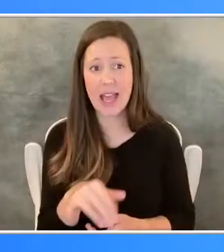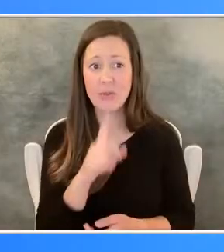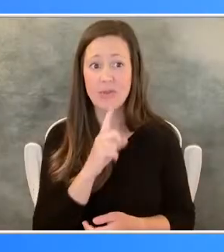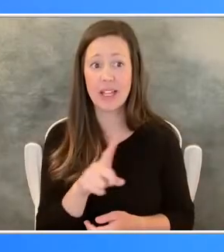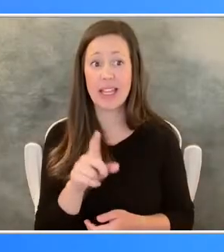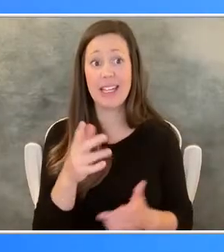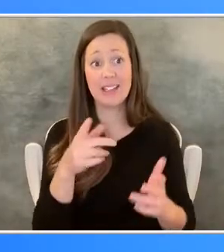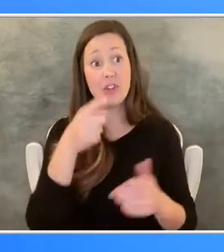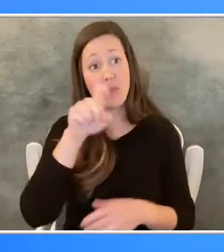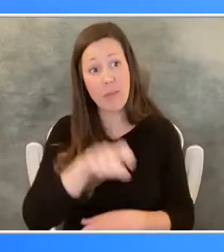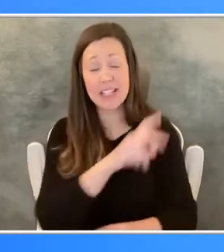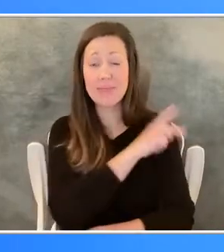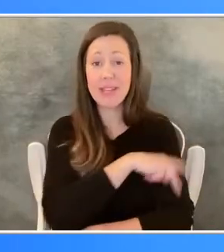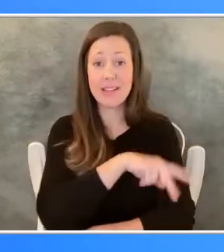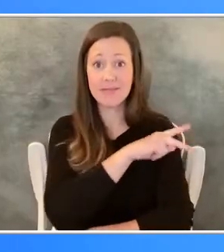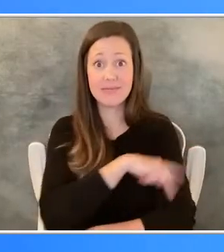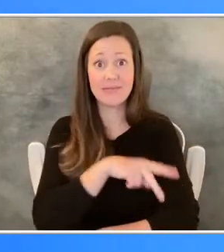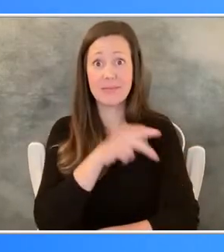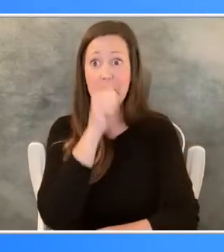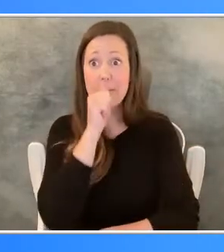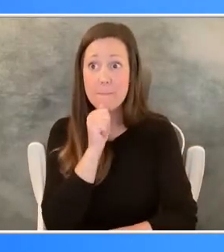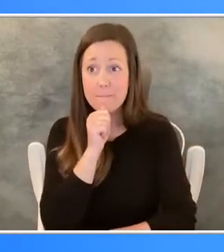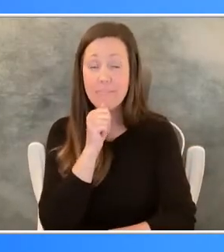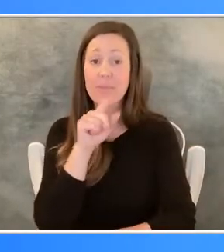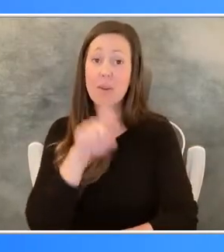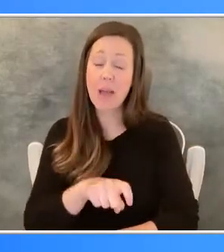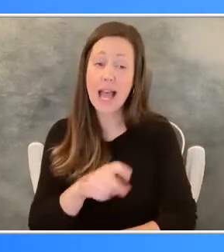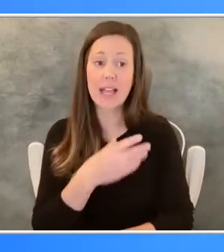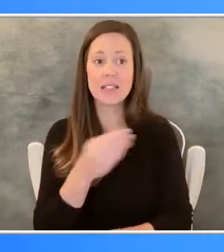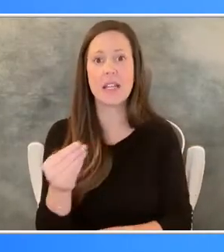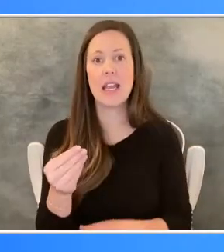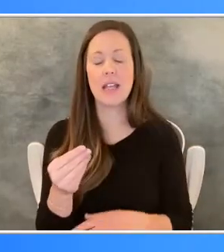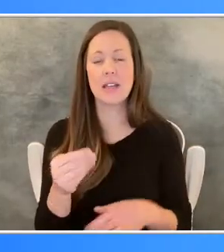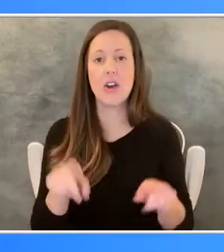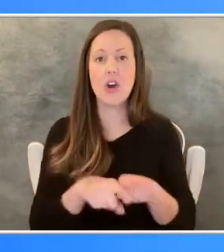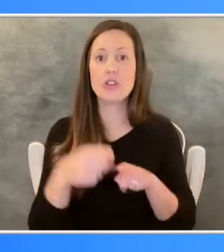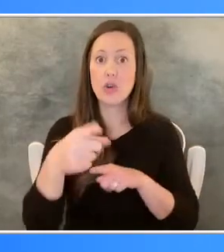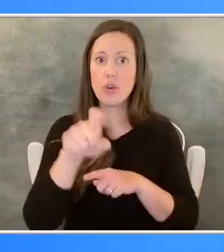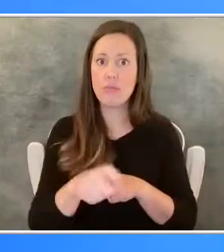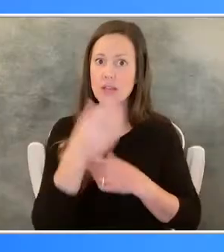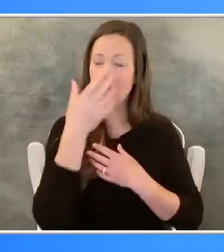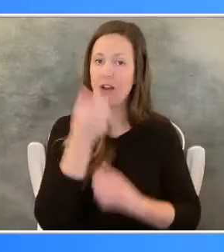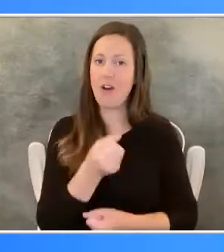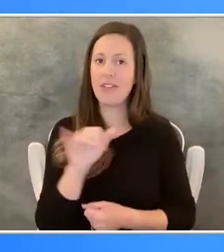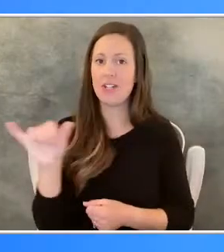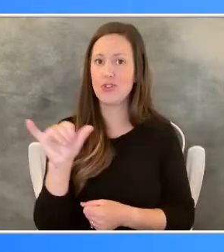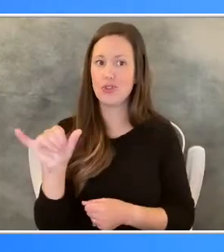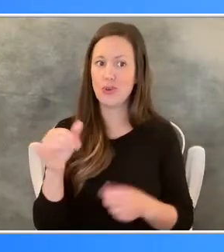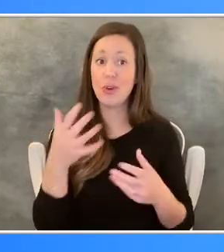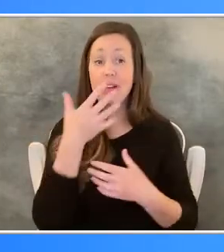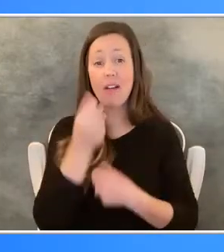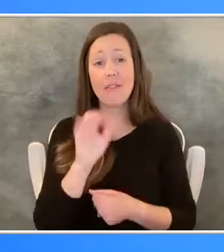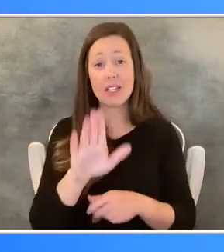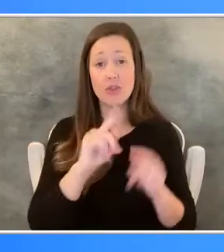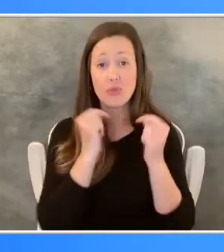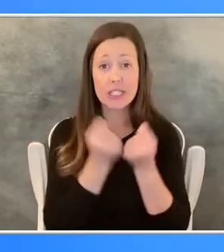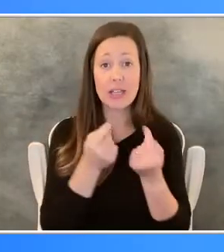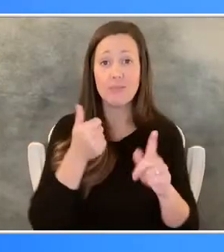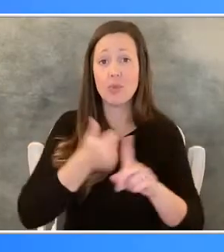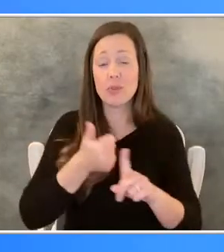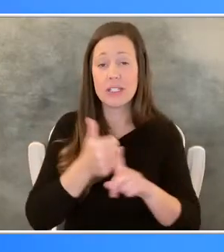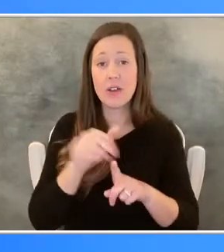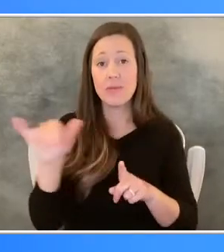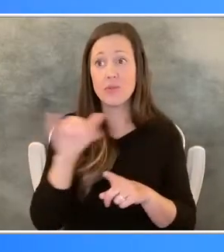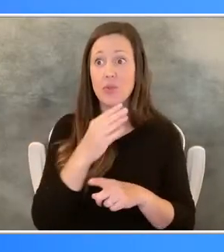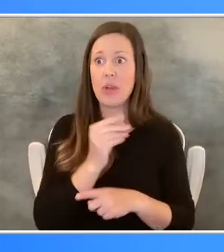patient, but you also have to go with confidence. Have confidence in your team and yourself, and take it